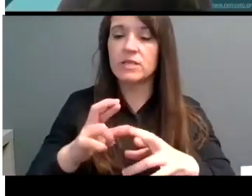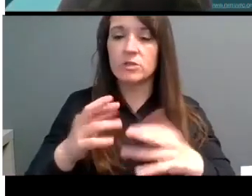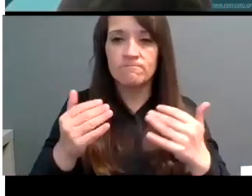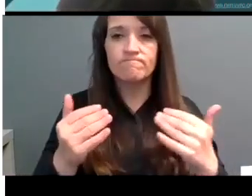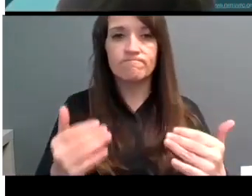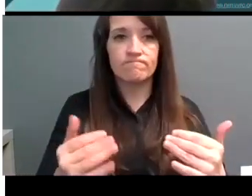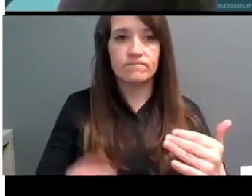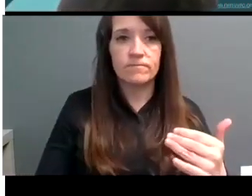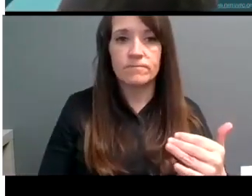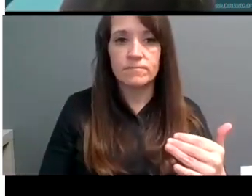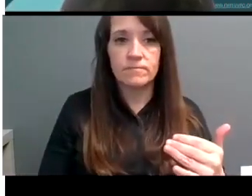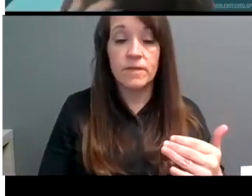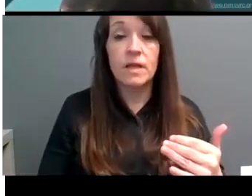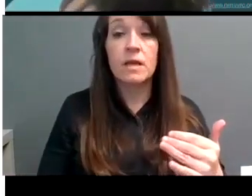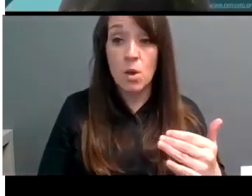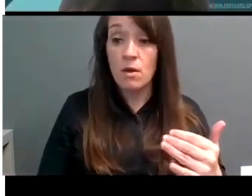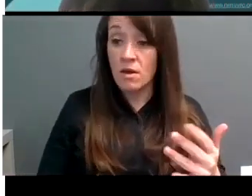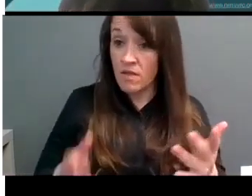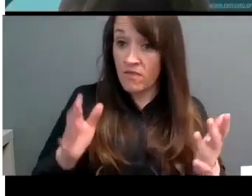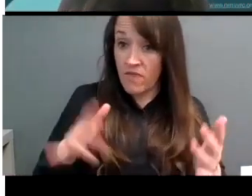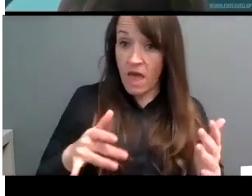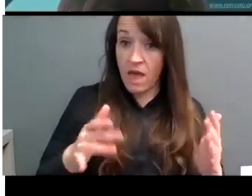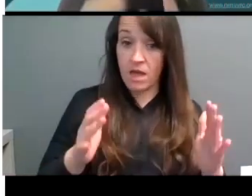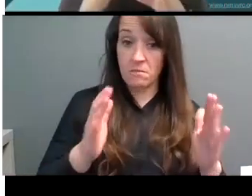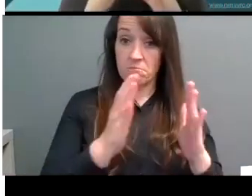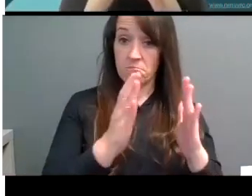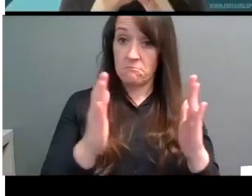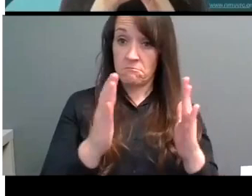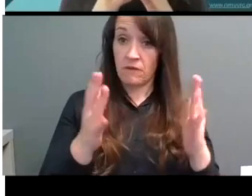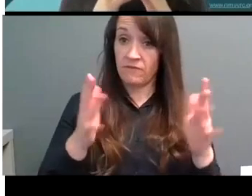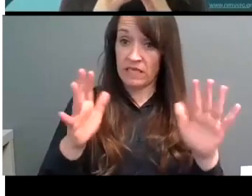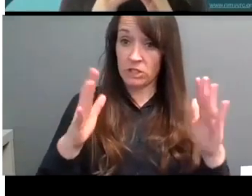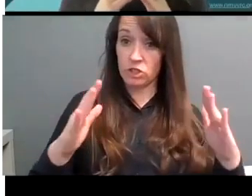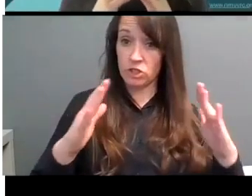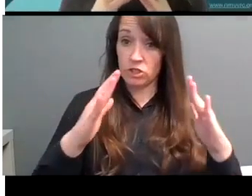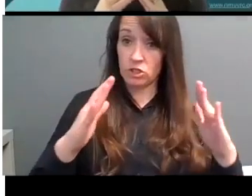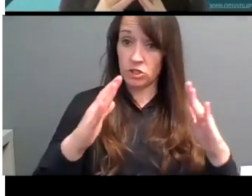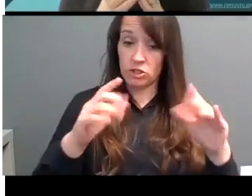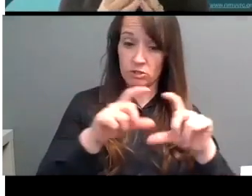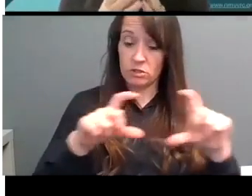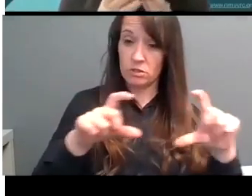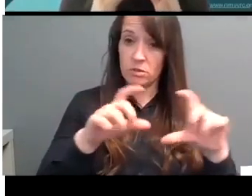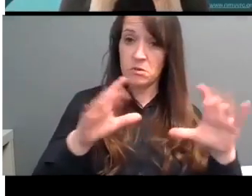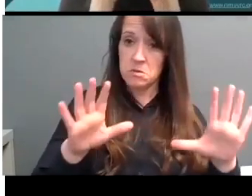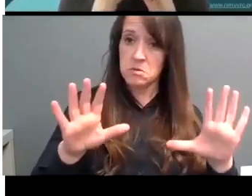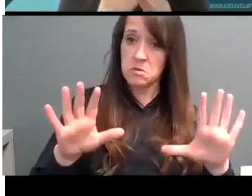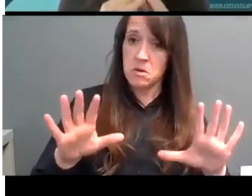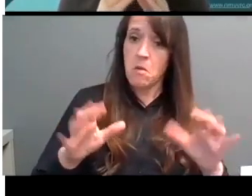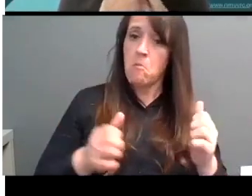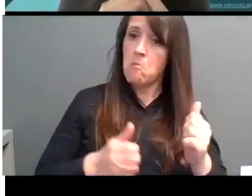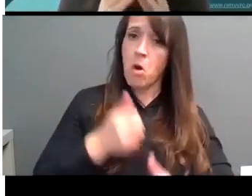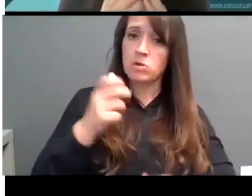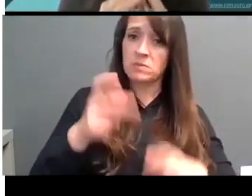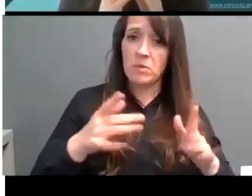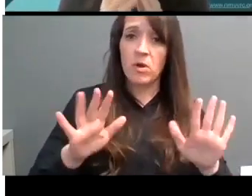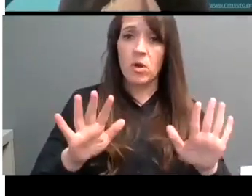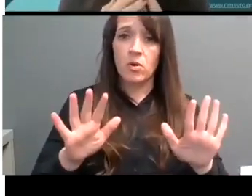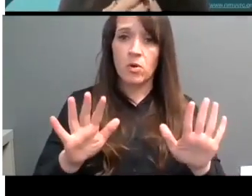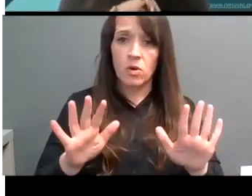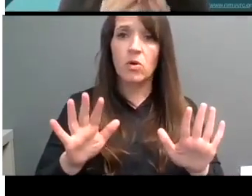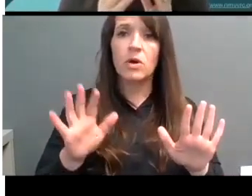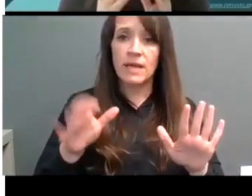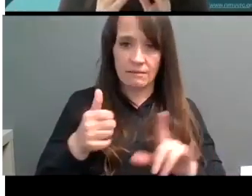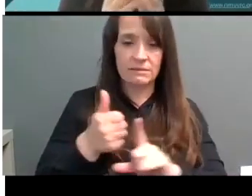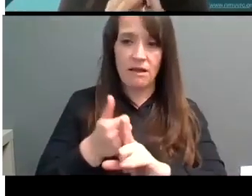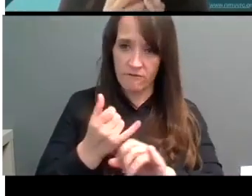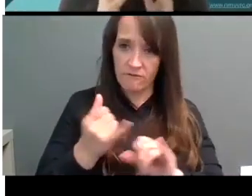several people who will be in need of evidence-based treatment. So that goes into that highest level of that triangle. So evidence-based trauma